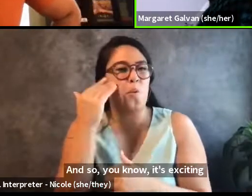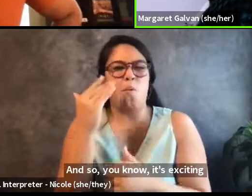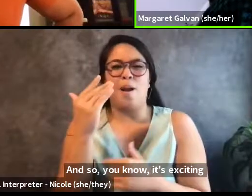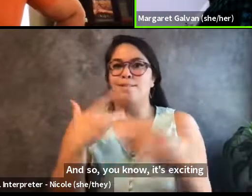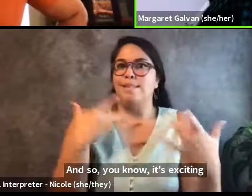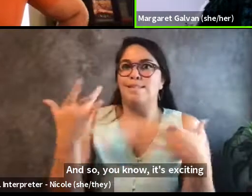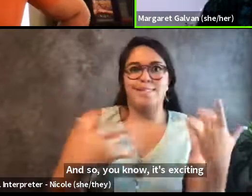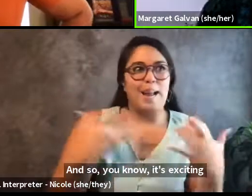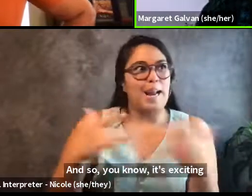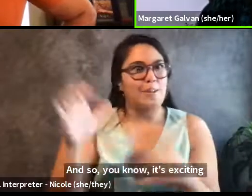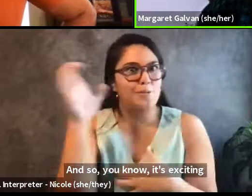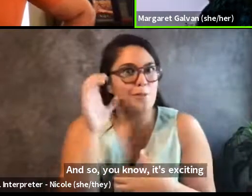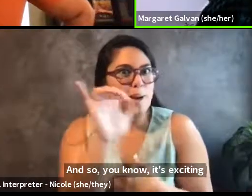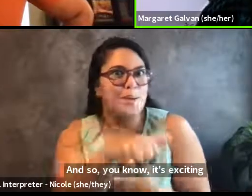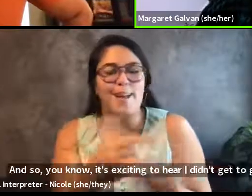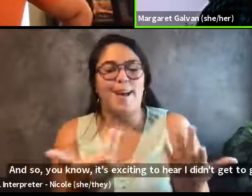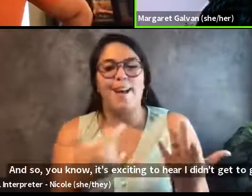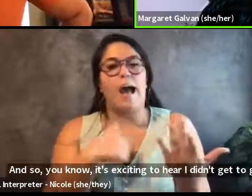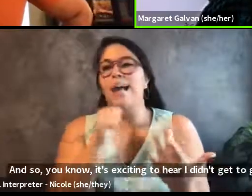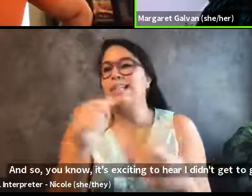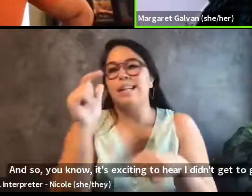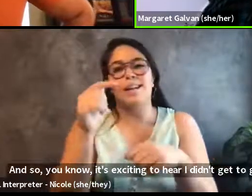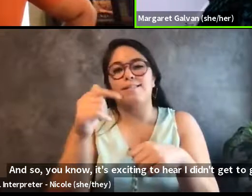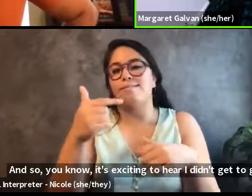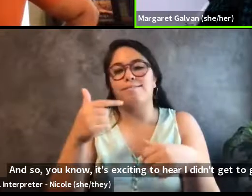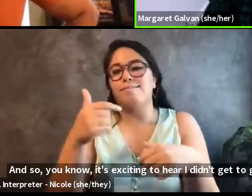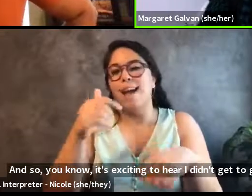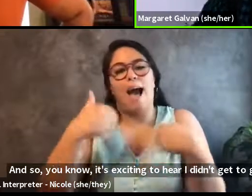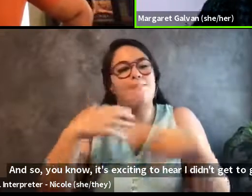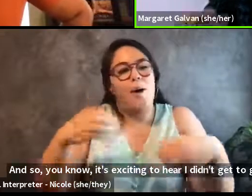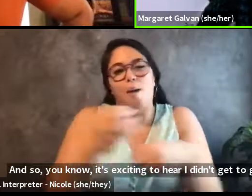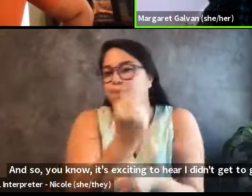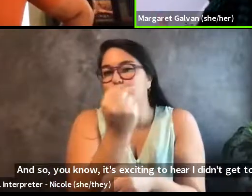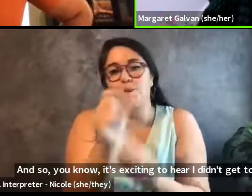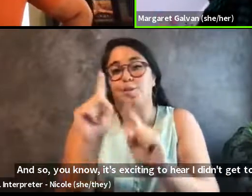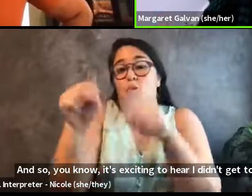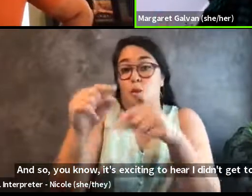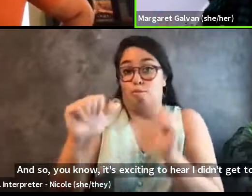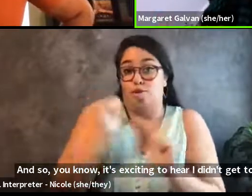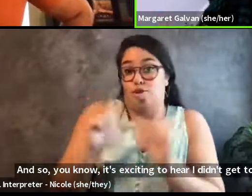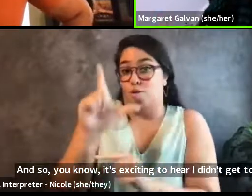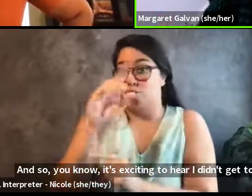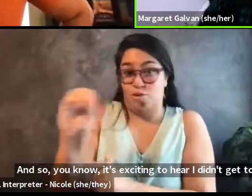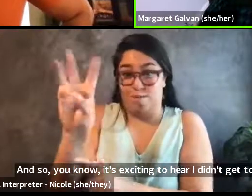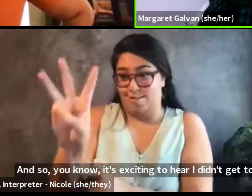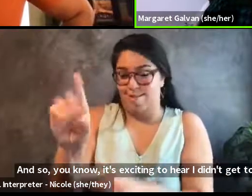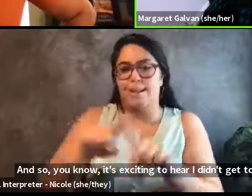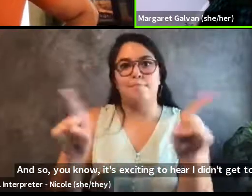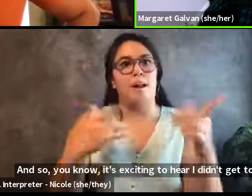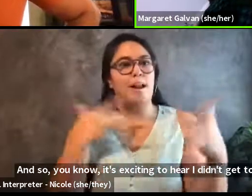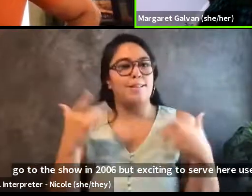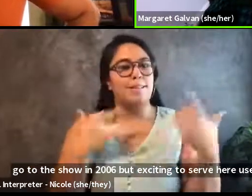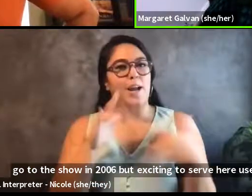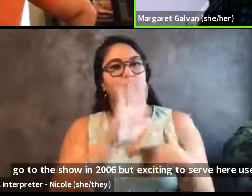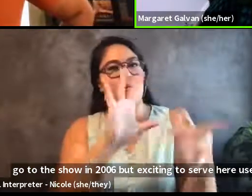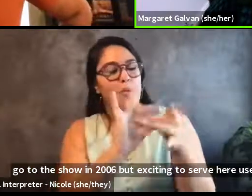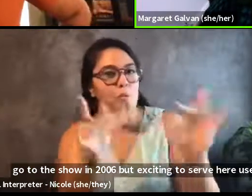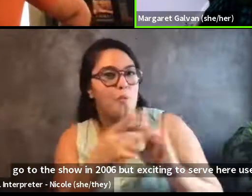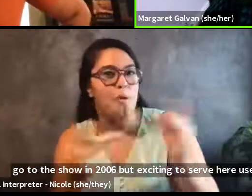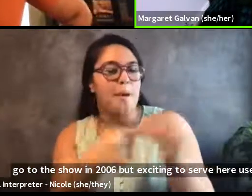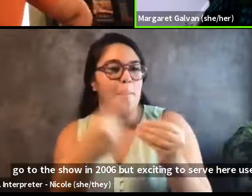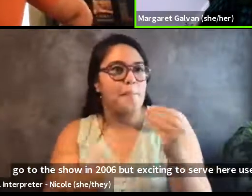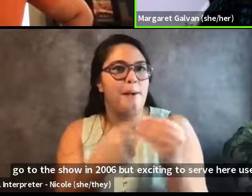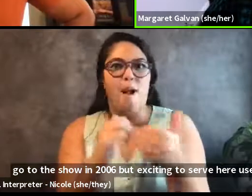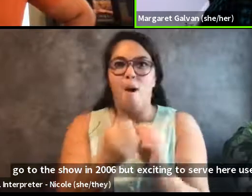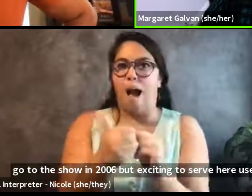to hear. I didn't get to go to this show in 2006, but it's exciting to sort of hear you sort of talk about how